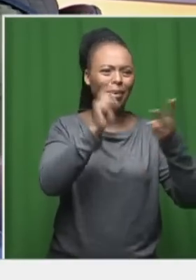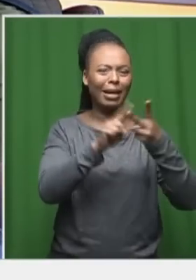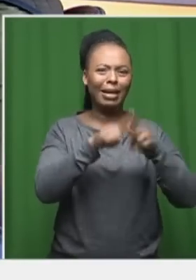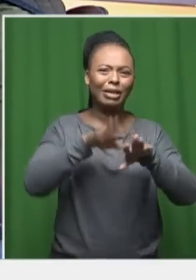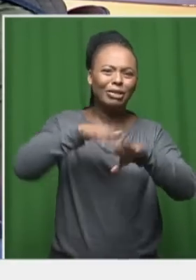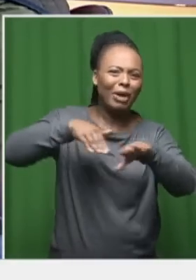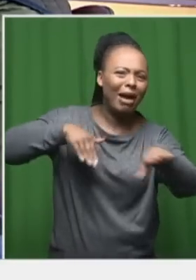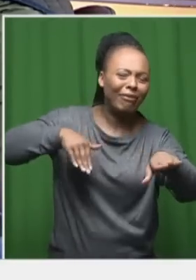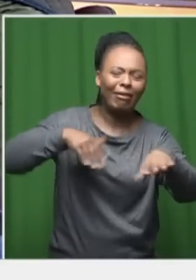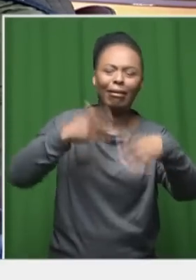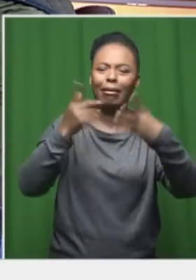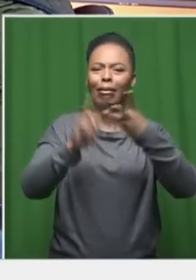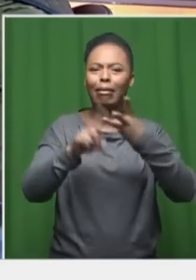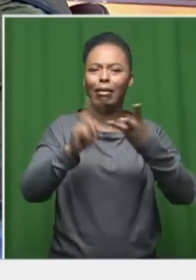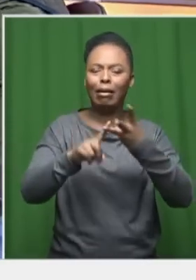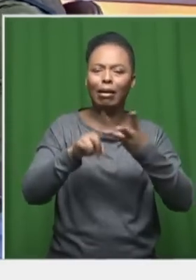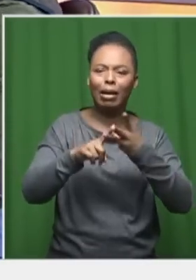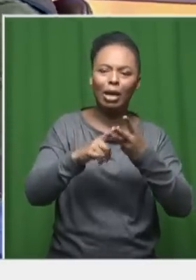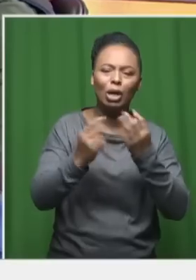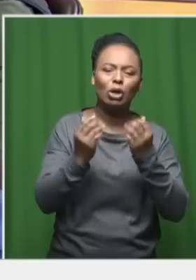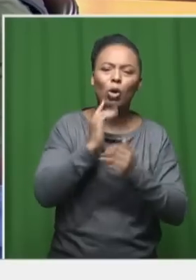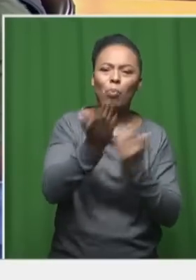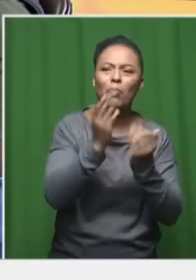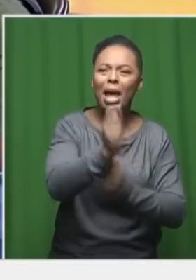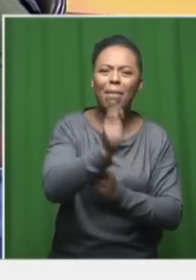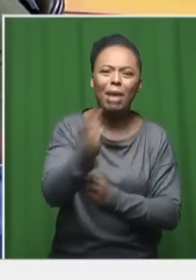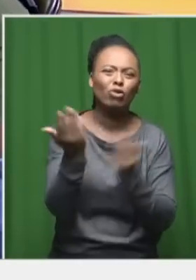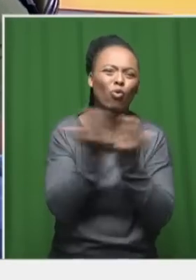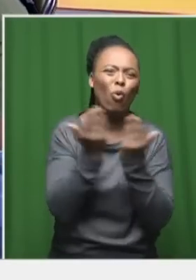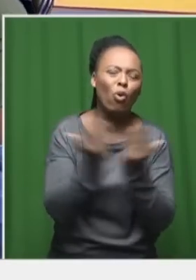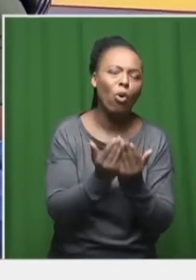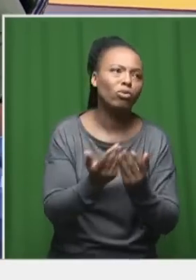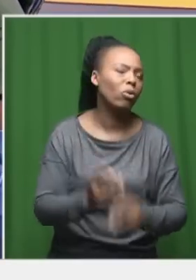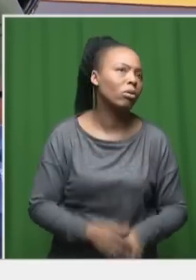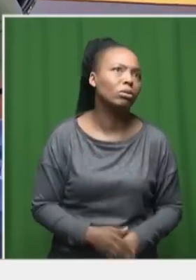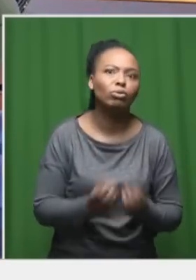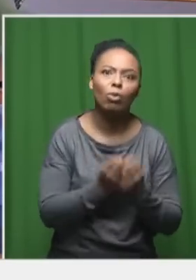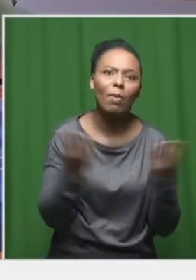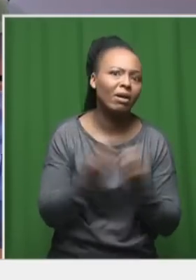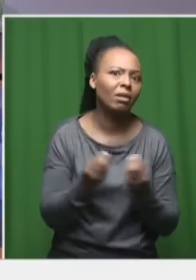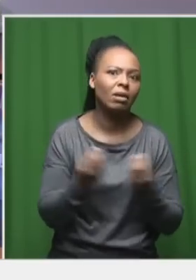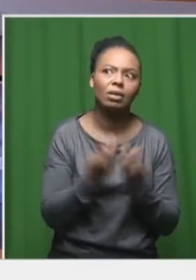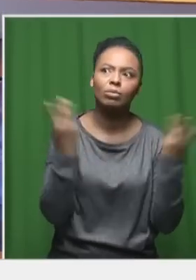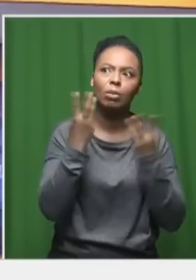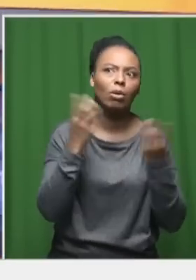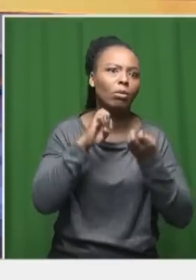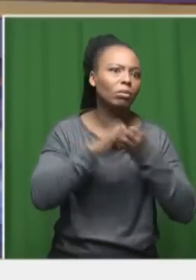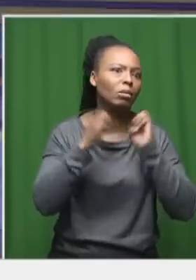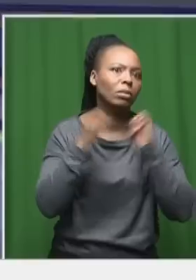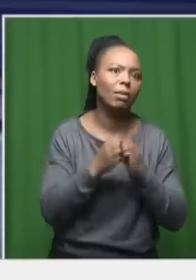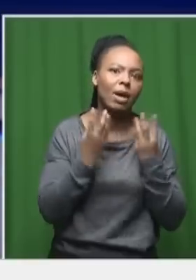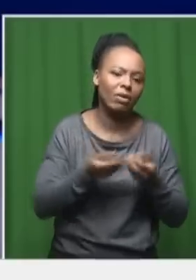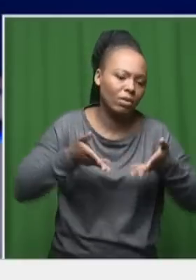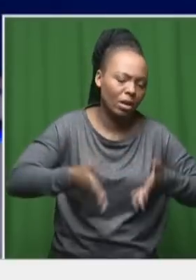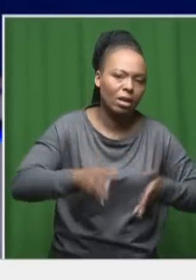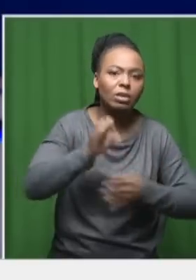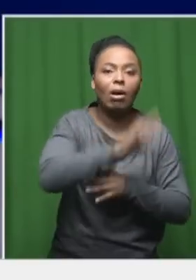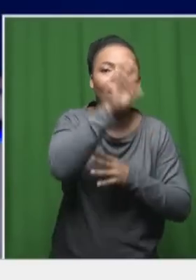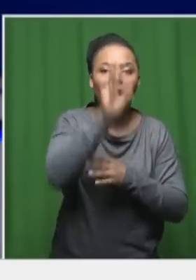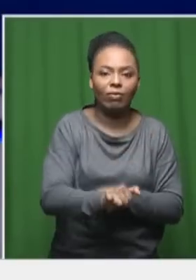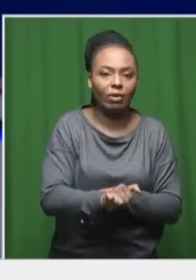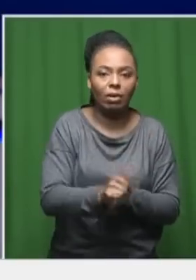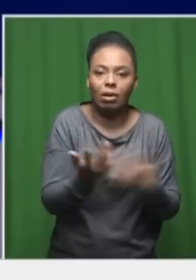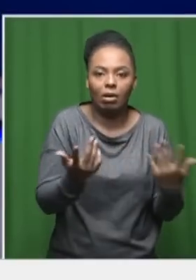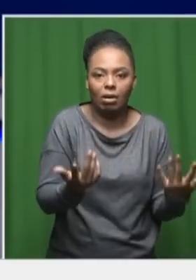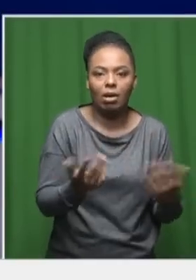with where we live, school fees and everything else. This is probably just who knows what number this problem is. Yes, look, I think as a populist, we have to wake up to the fact that